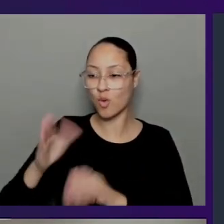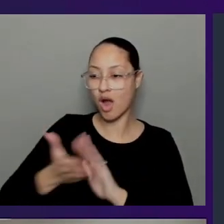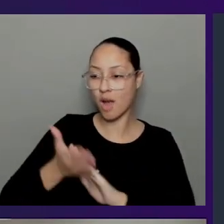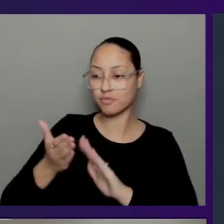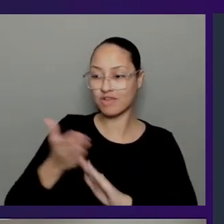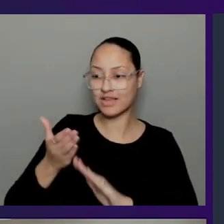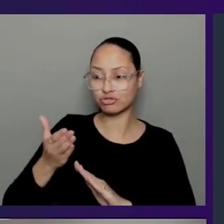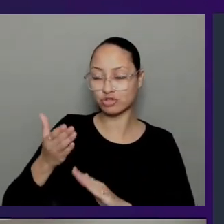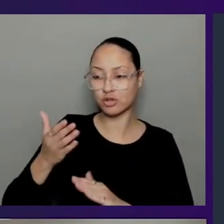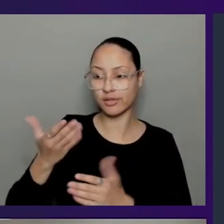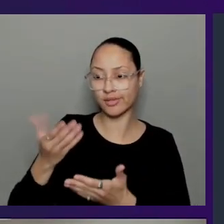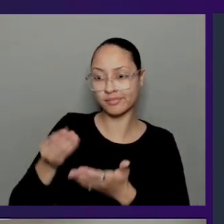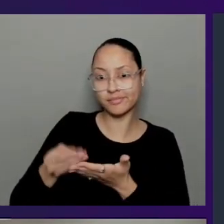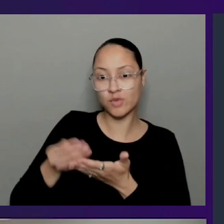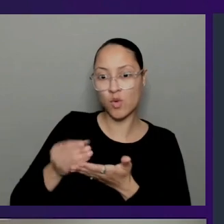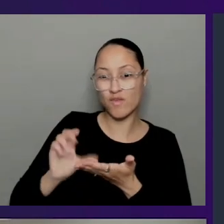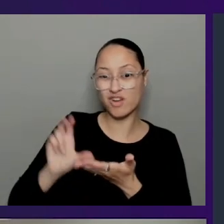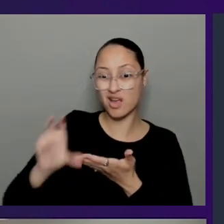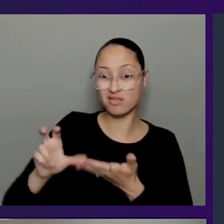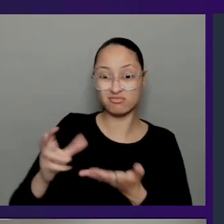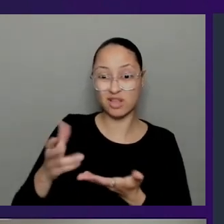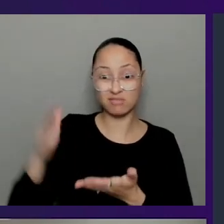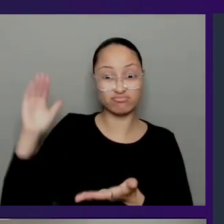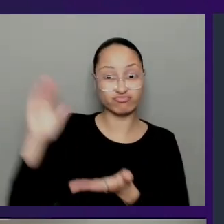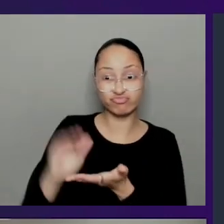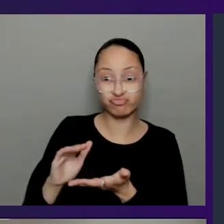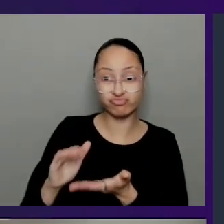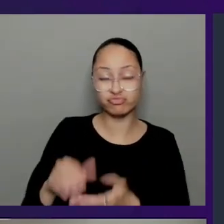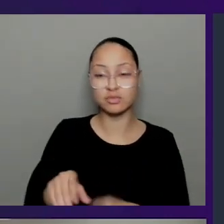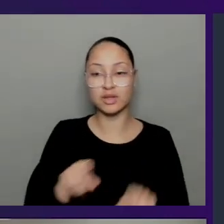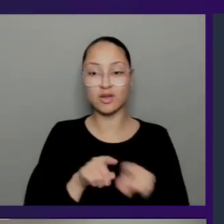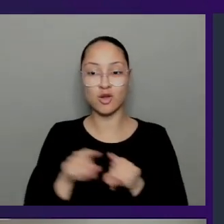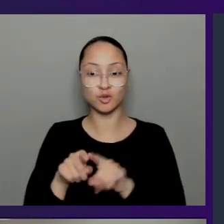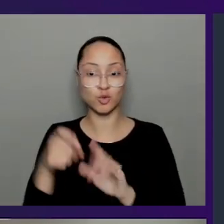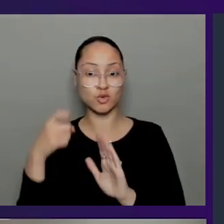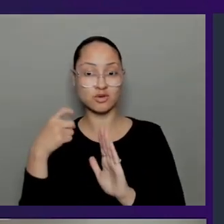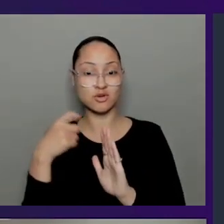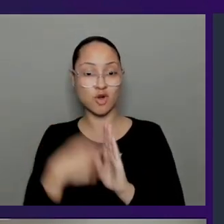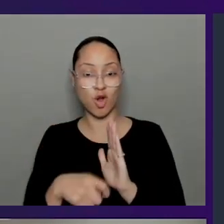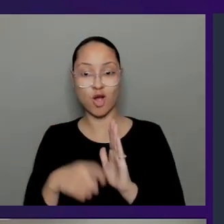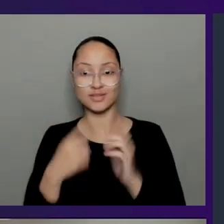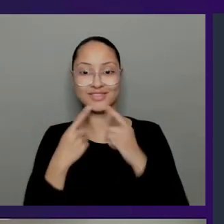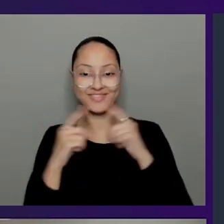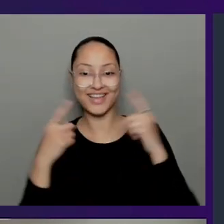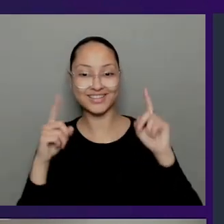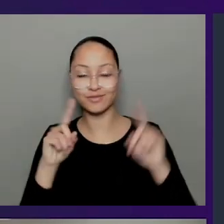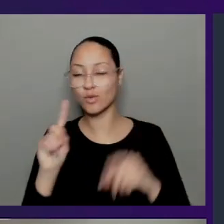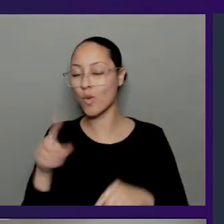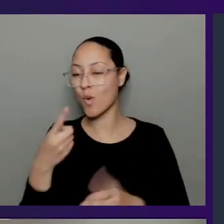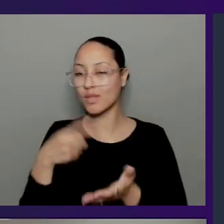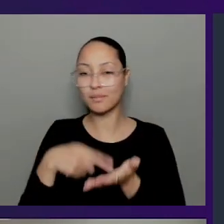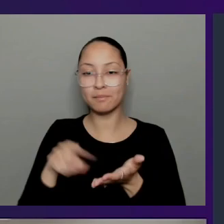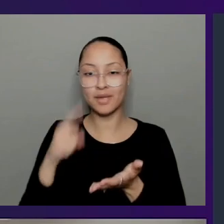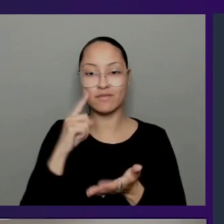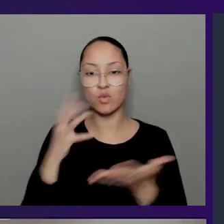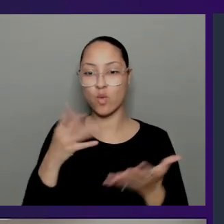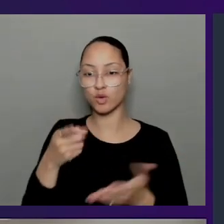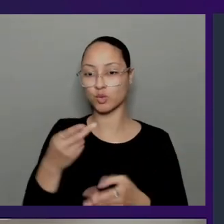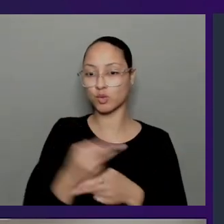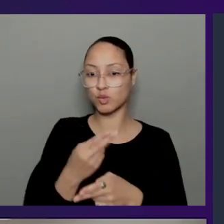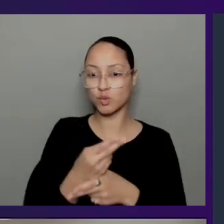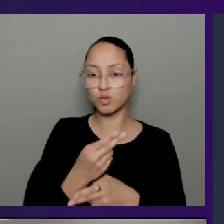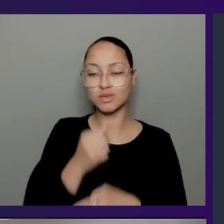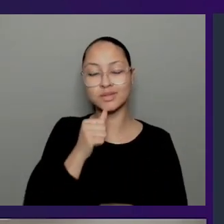have cost-effective performance. You're only going to pay for what you use, and there's no per seat or per